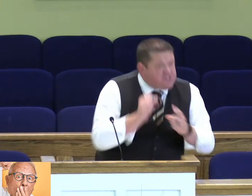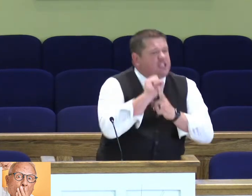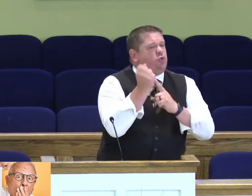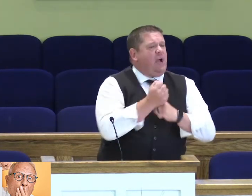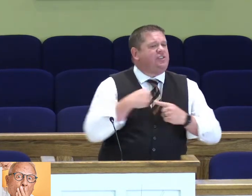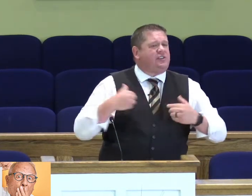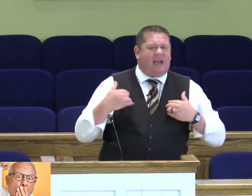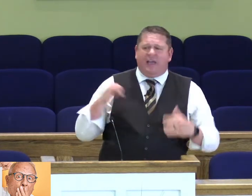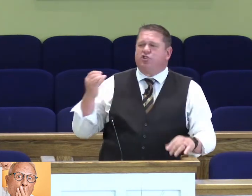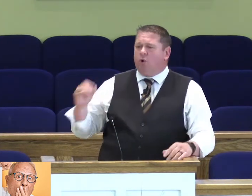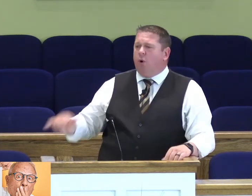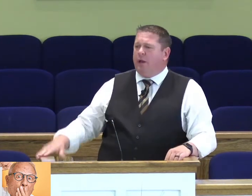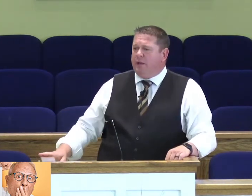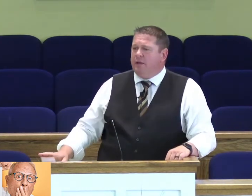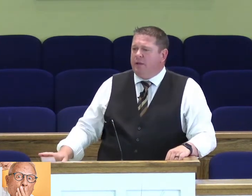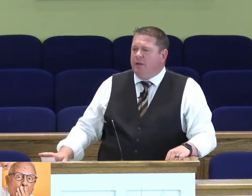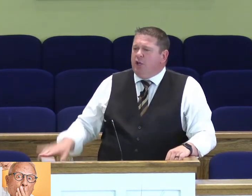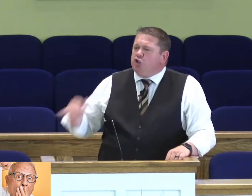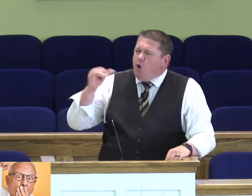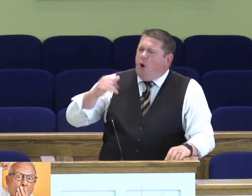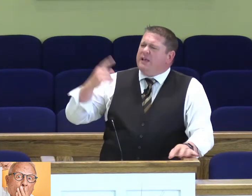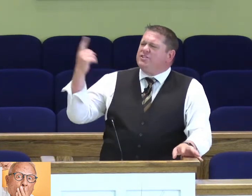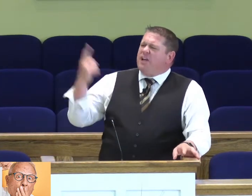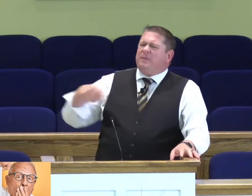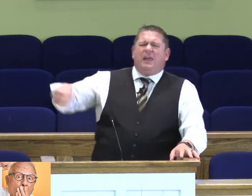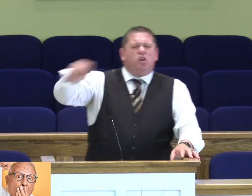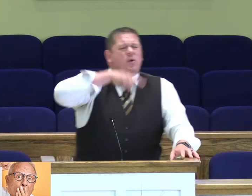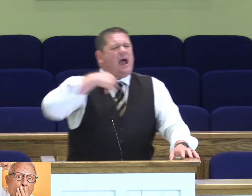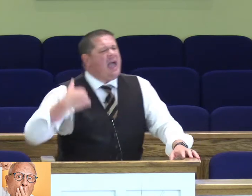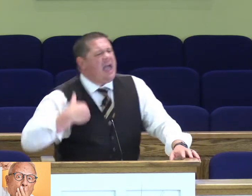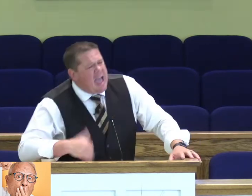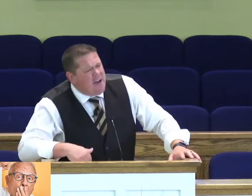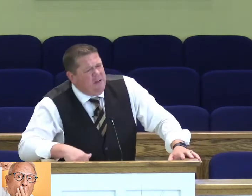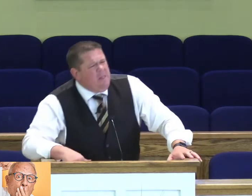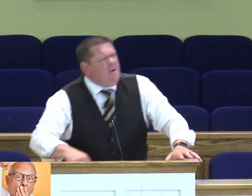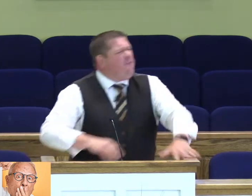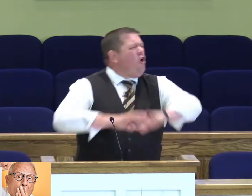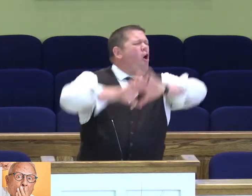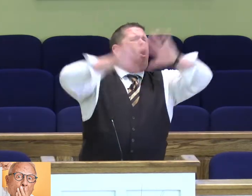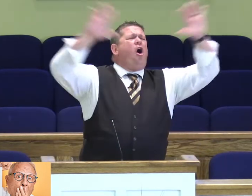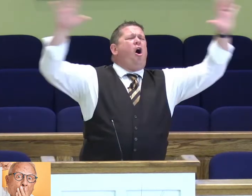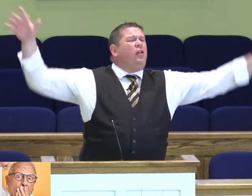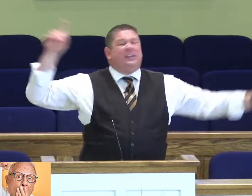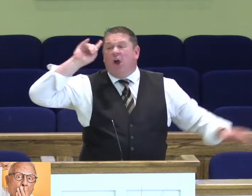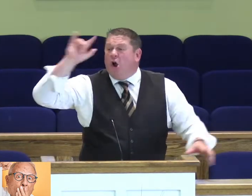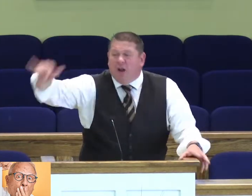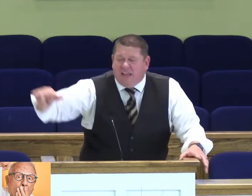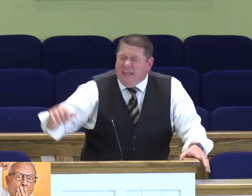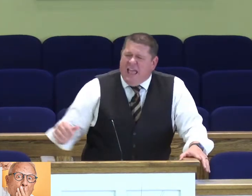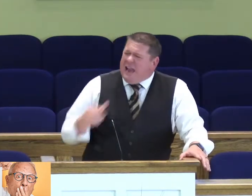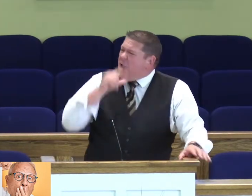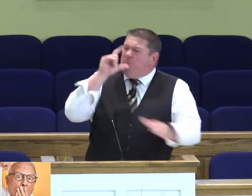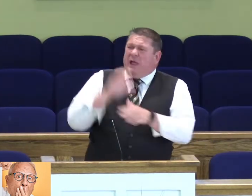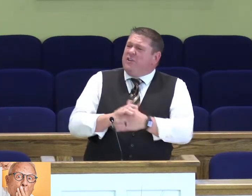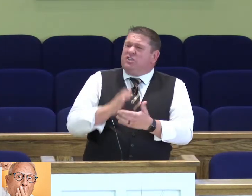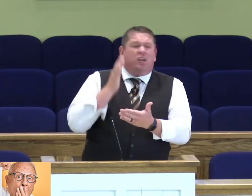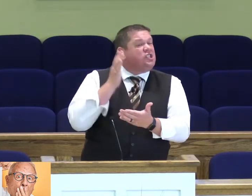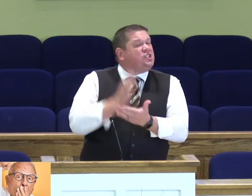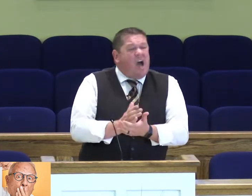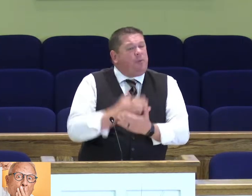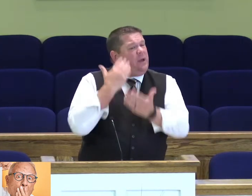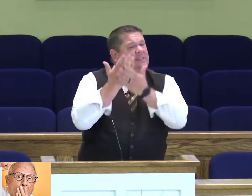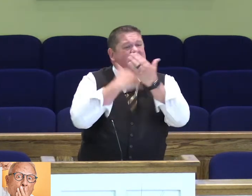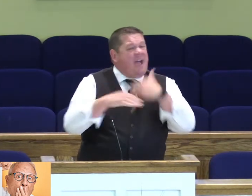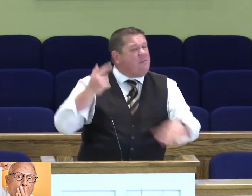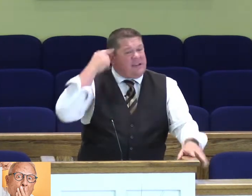both situations, I had joy. Joy is something that you and I have for all eternity. And I don't believe it's going